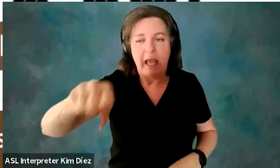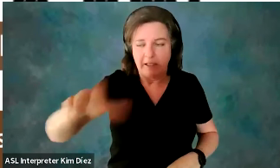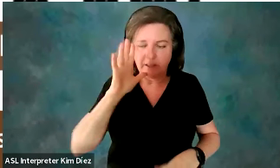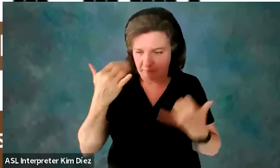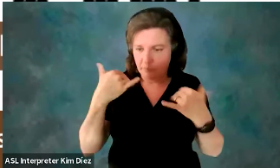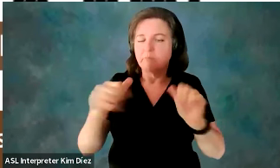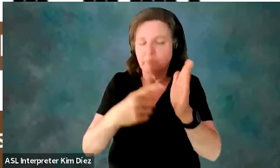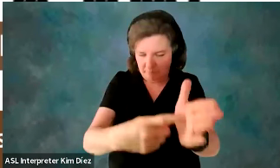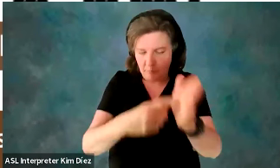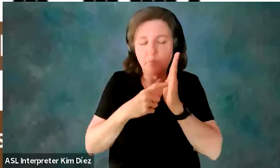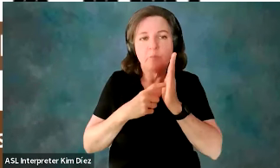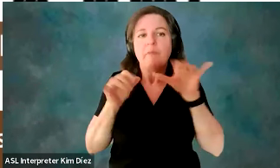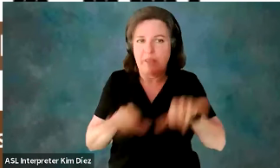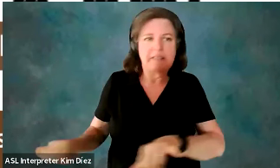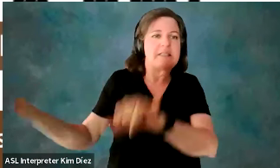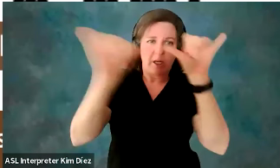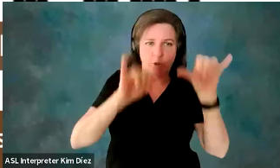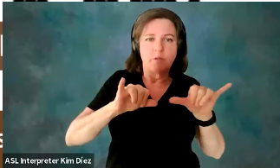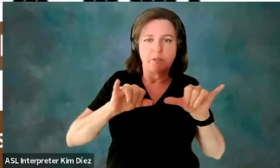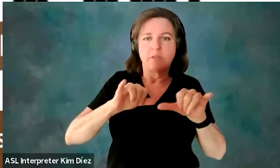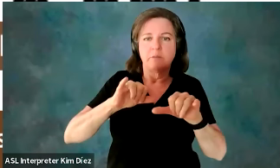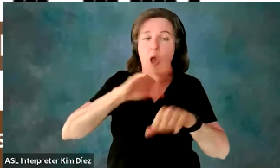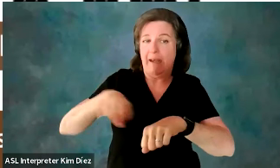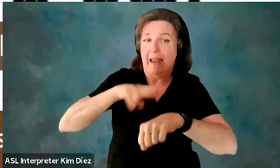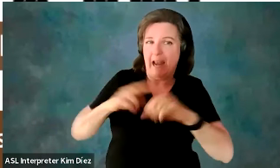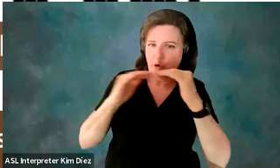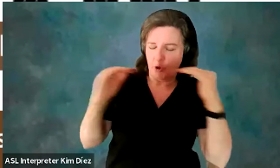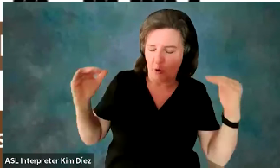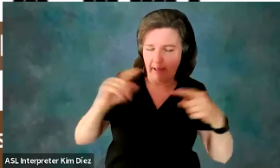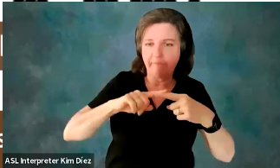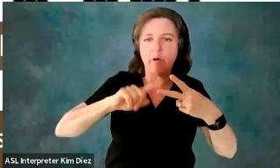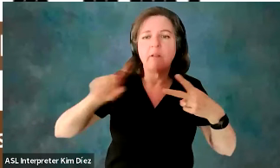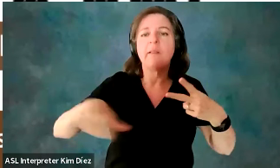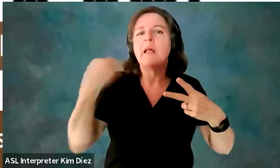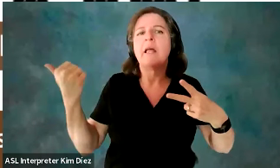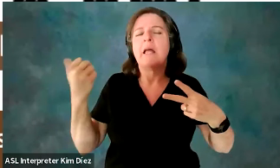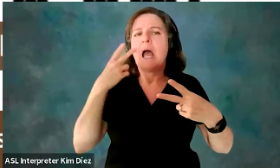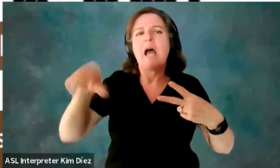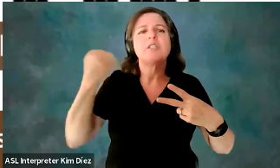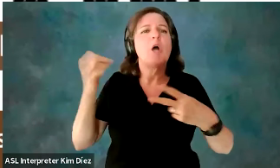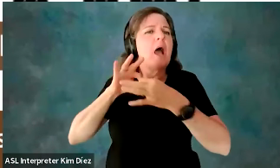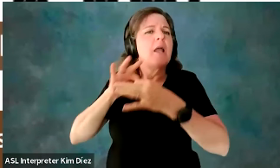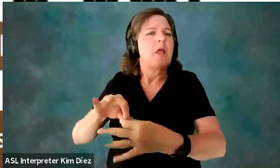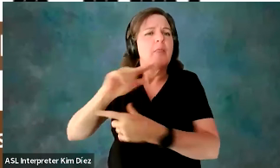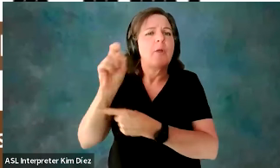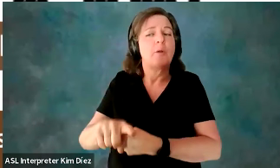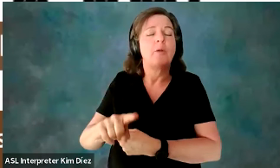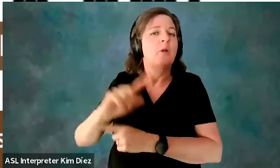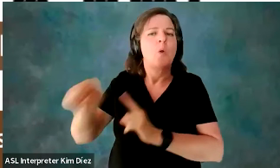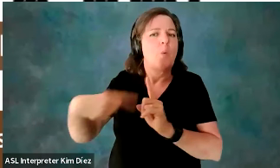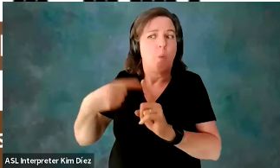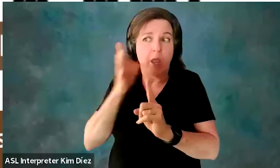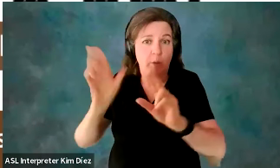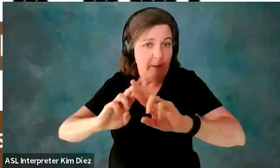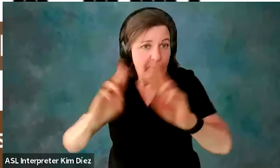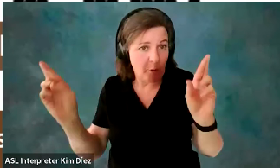answer is yes. We are using the standards, national standards. And I saw another question that is related on